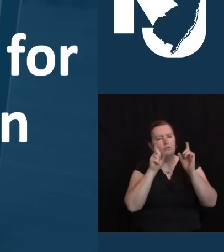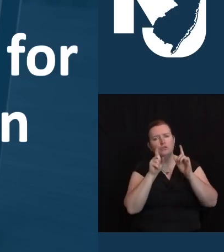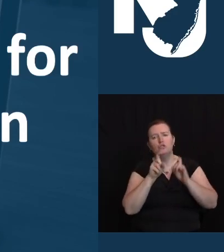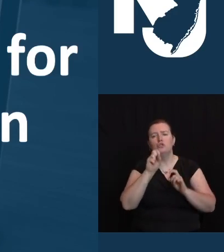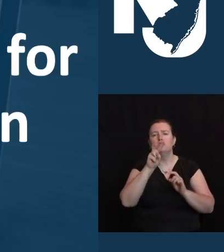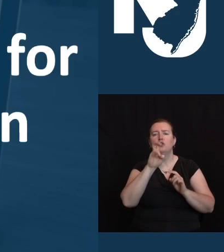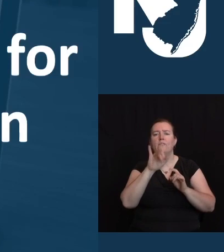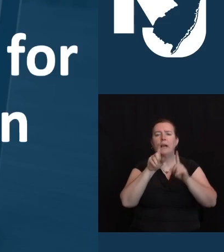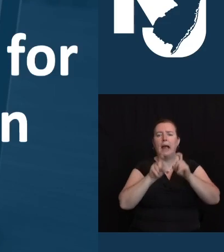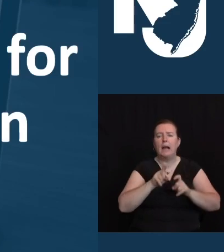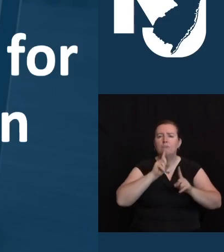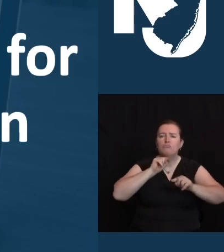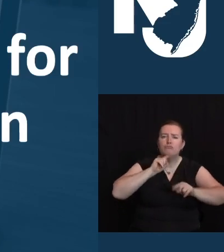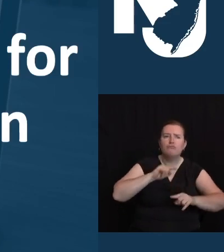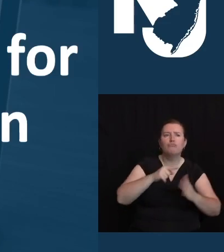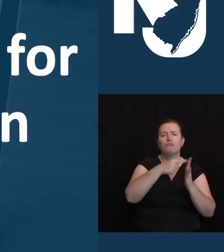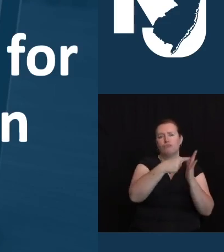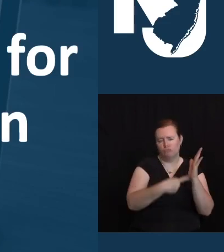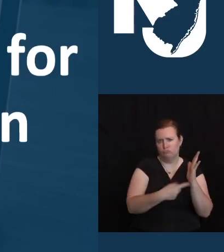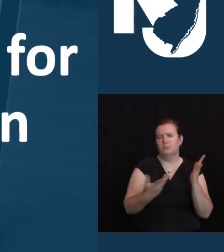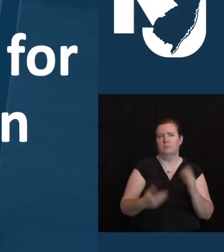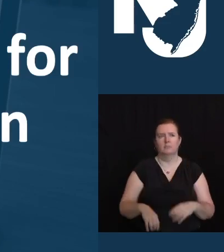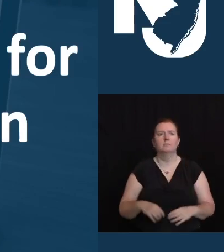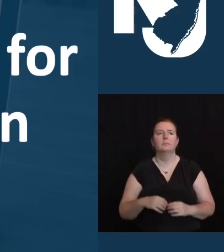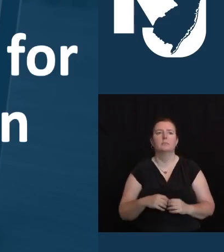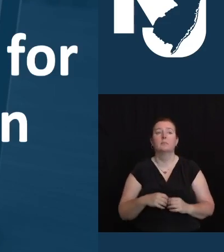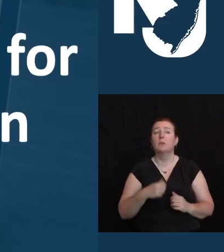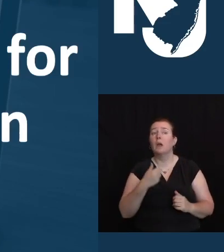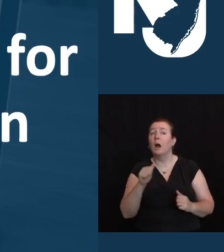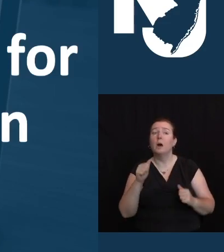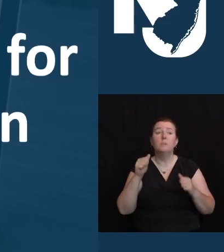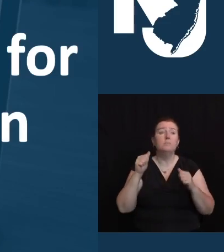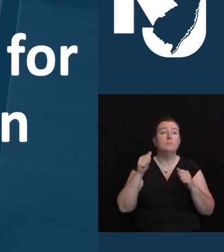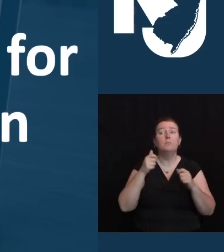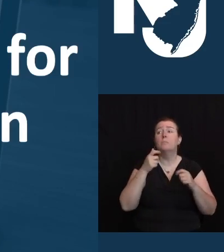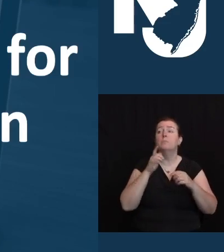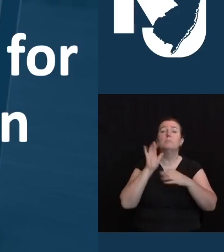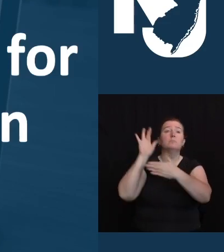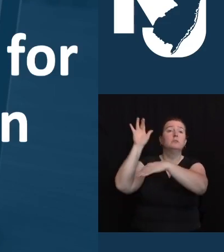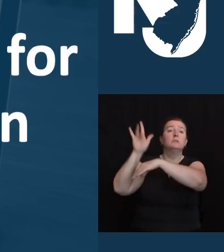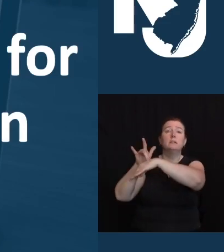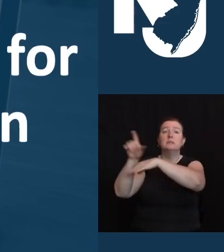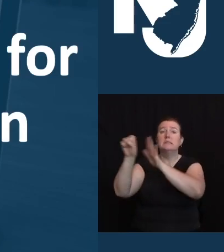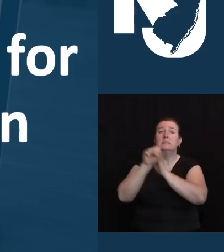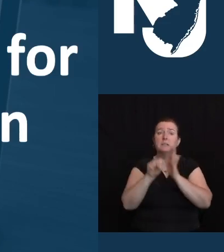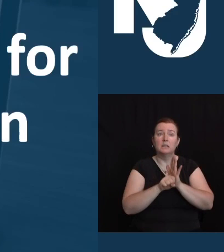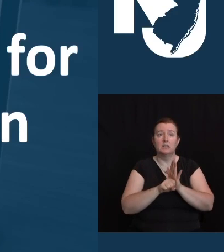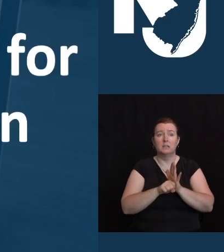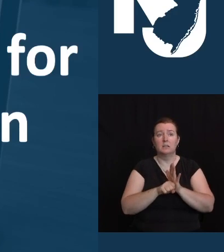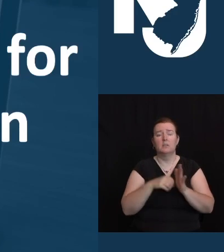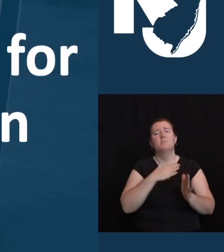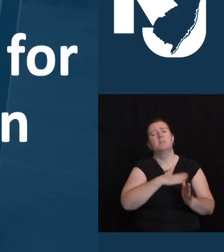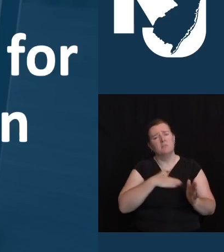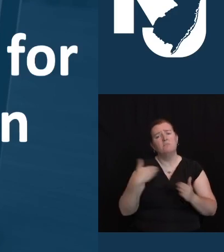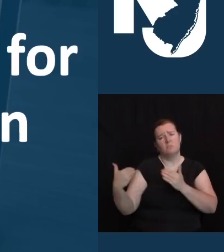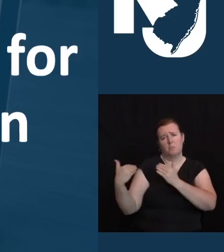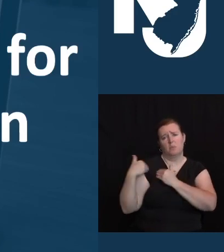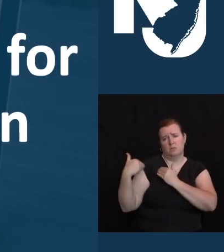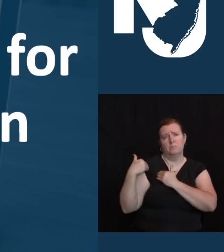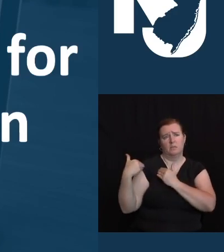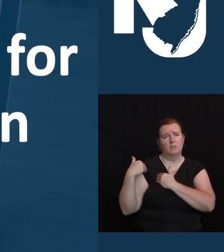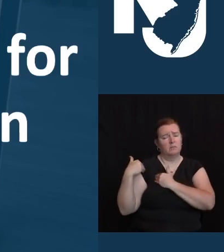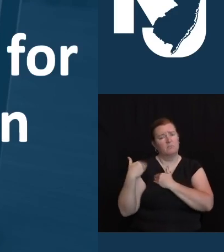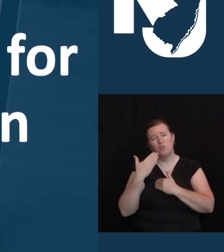to ask everyone who has been in one of these impacted states to practice self-responsibility and good citizenship